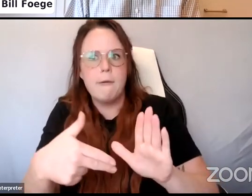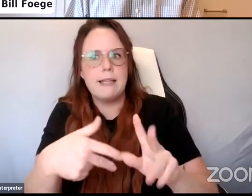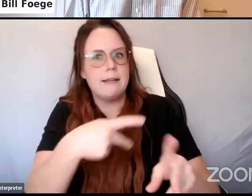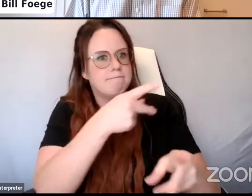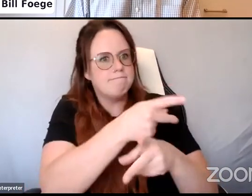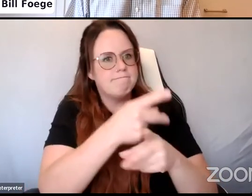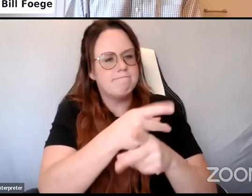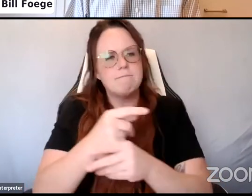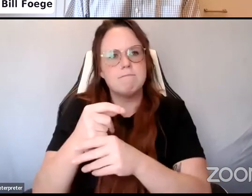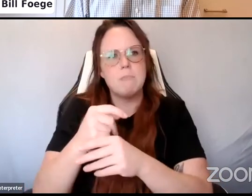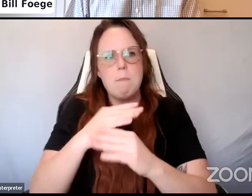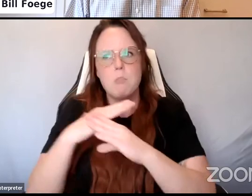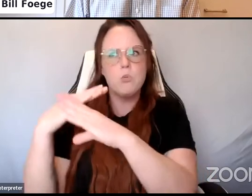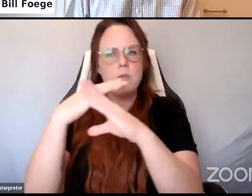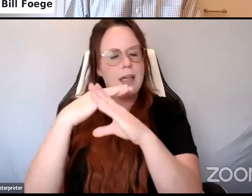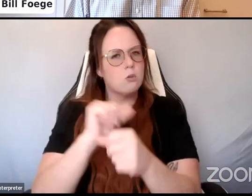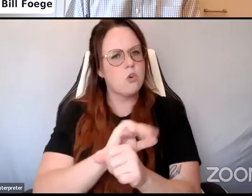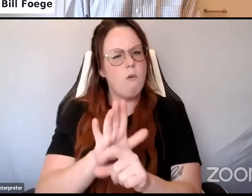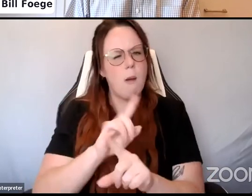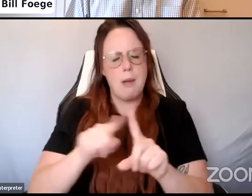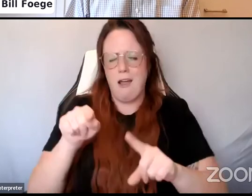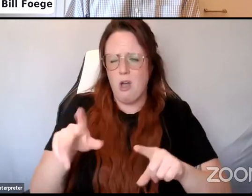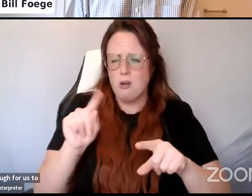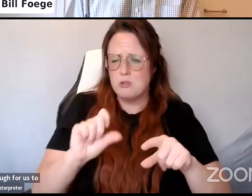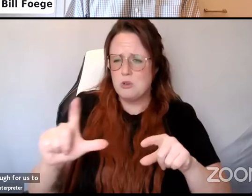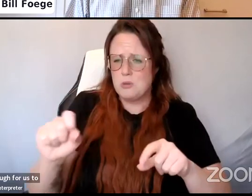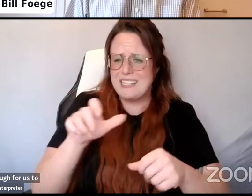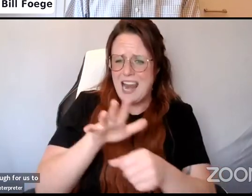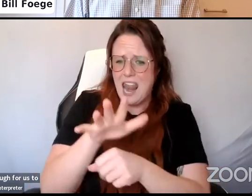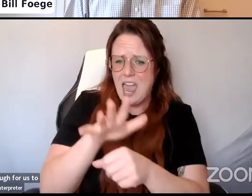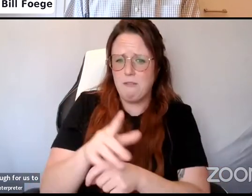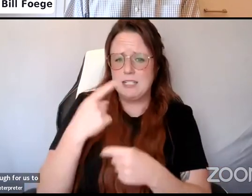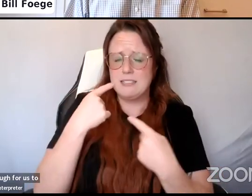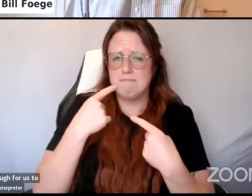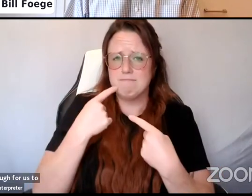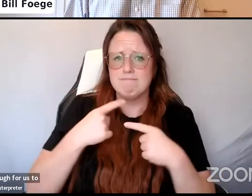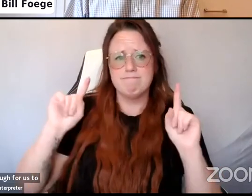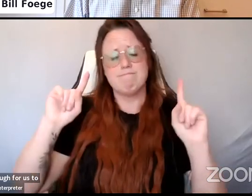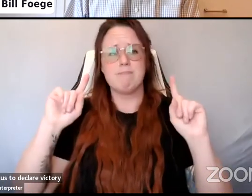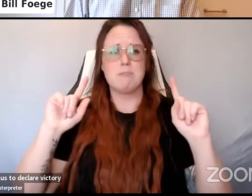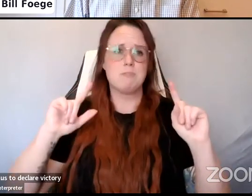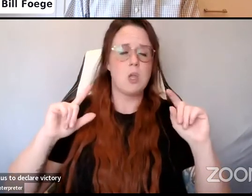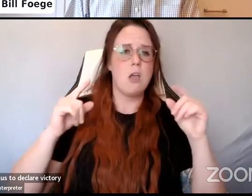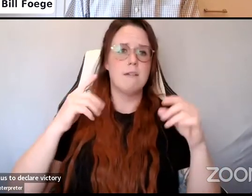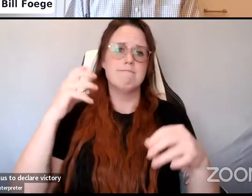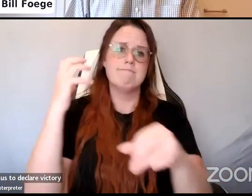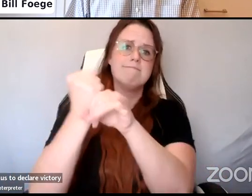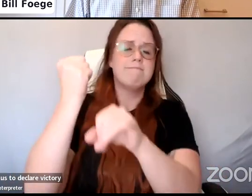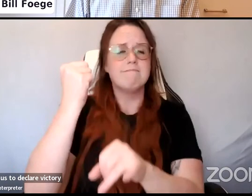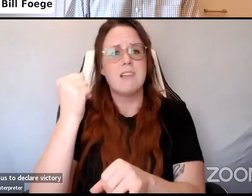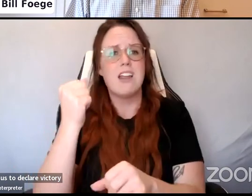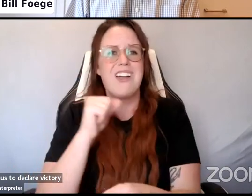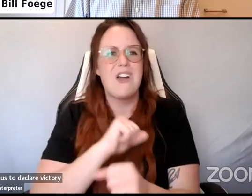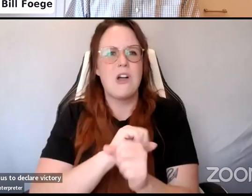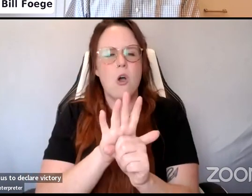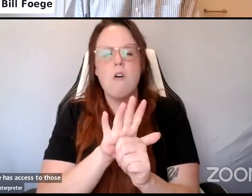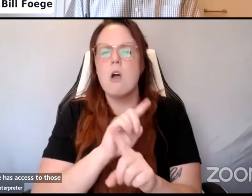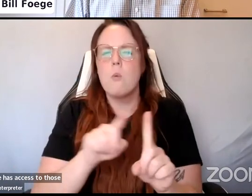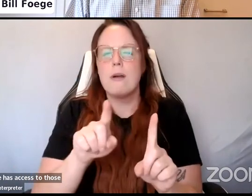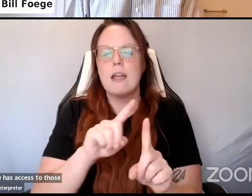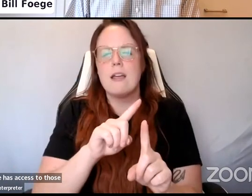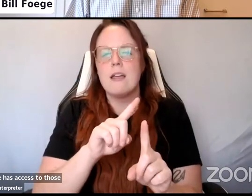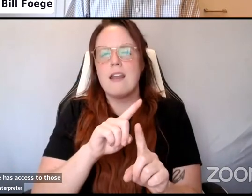but are these tools enough for us to declare victory over covid when not everyone has access to those tools